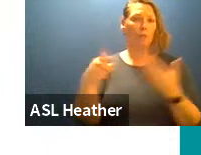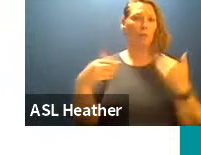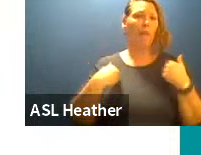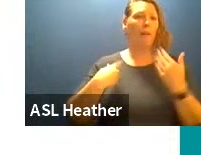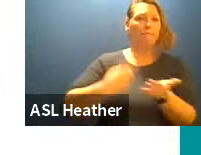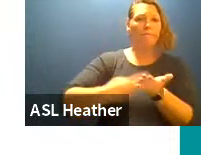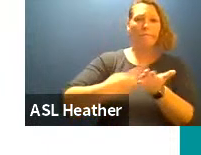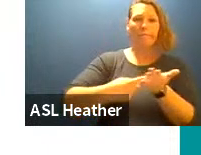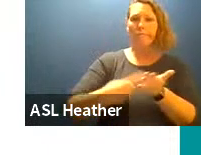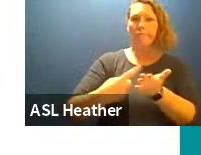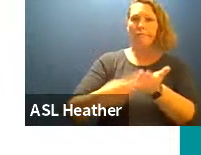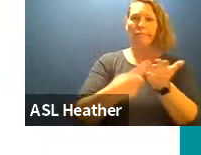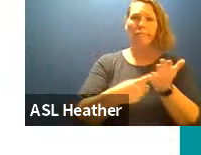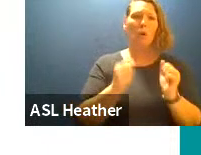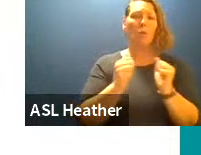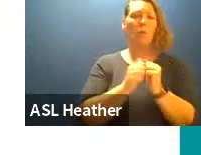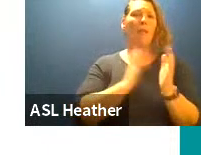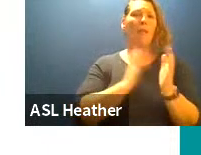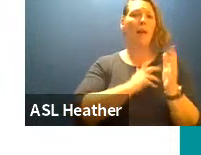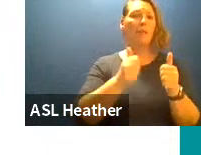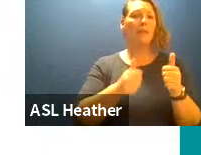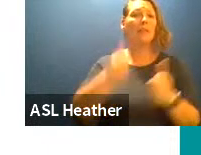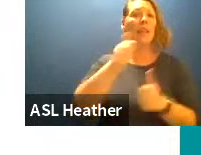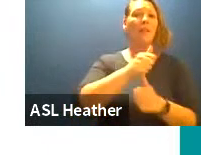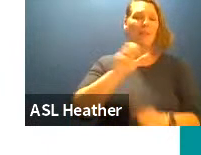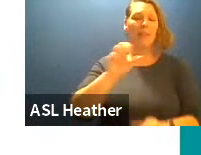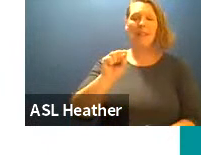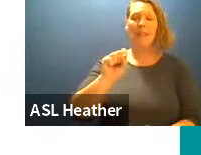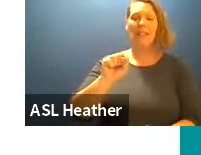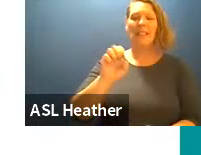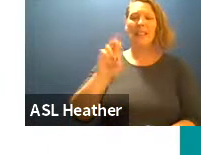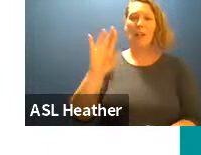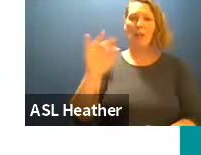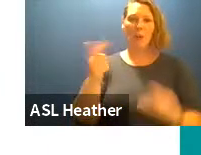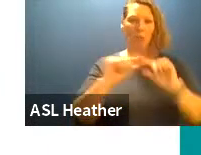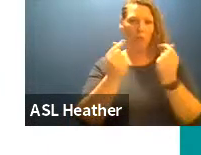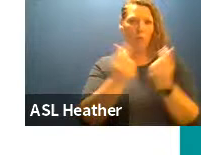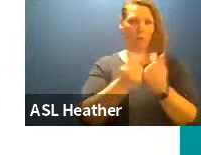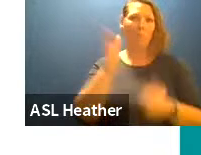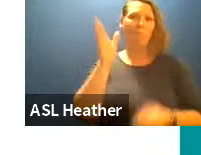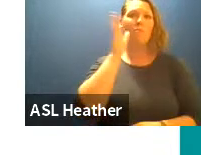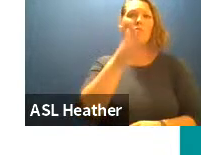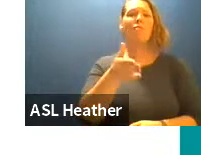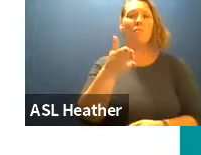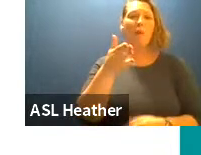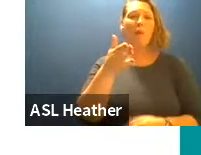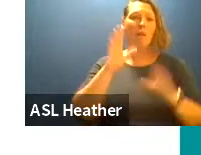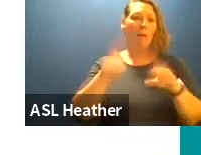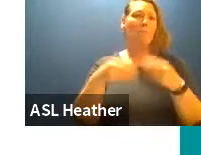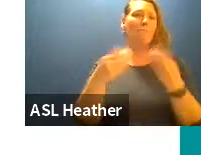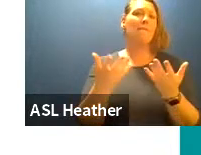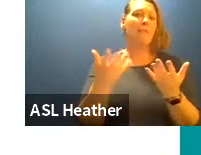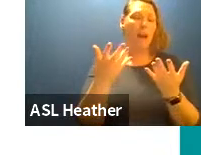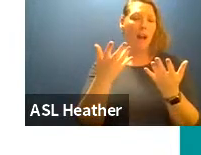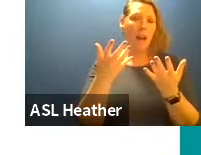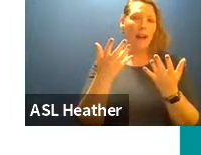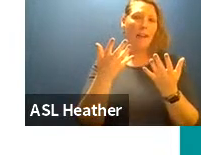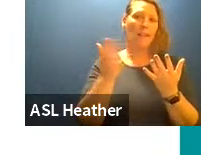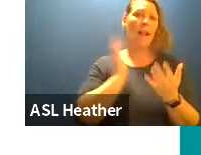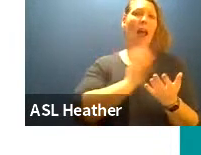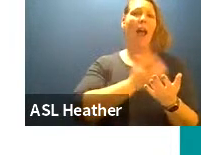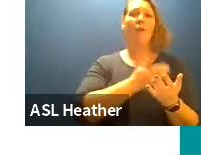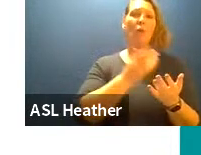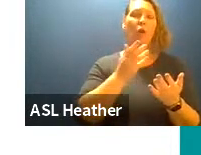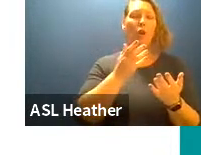discussion with our executive steering group where we're going to provide them with our